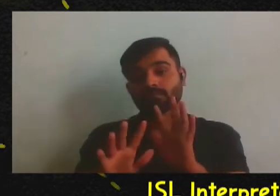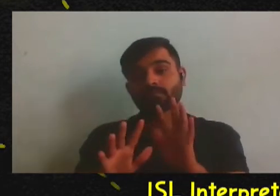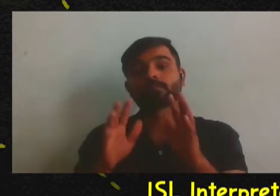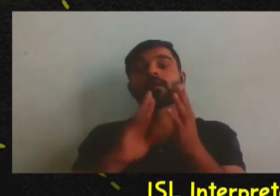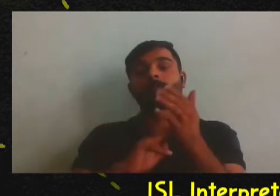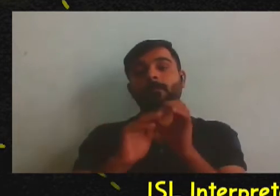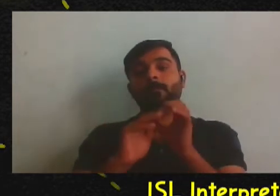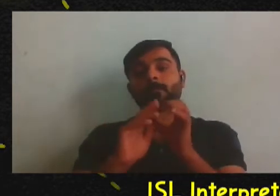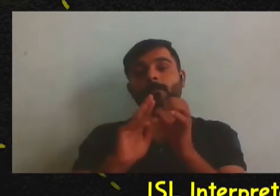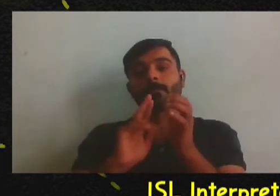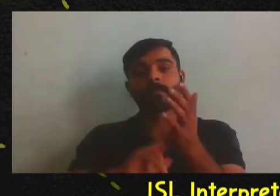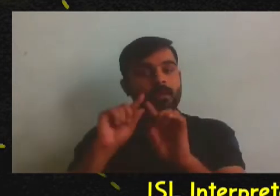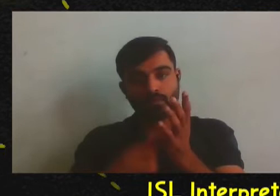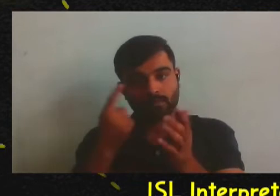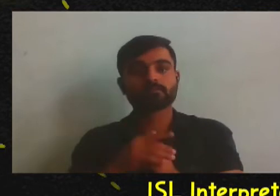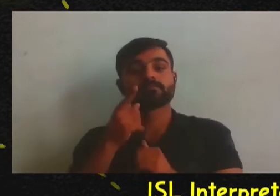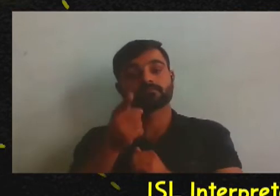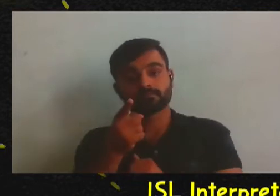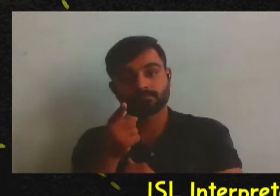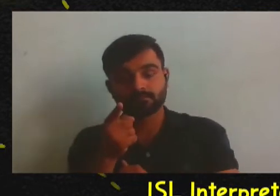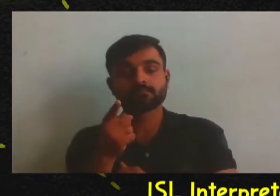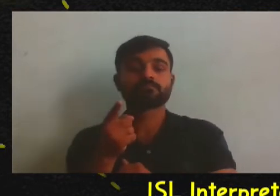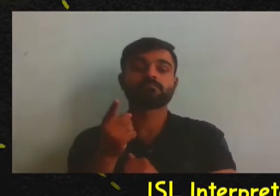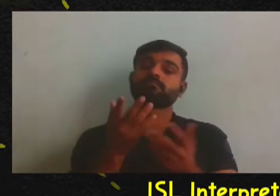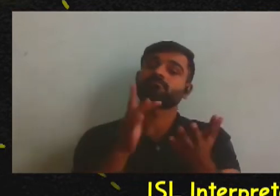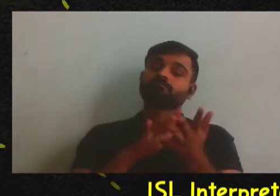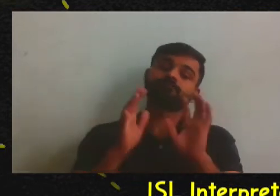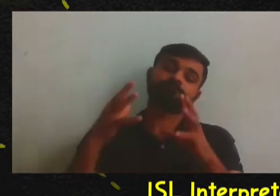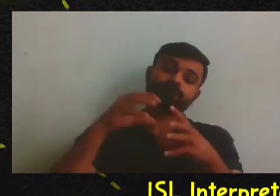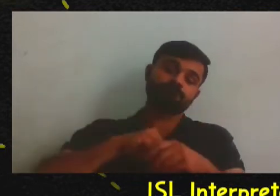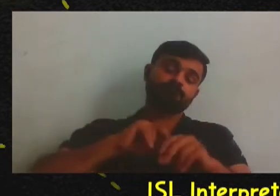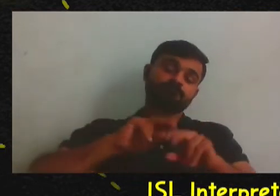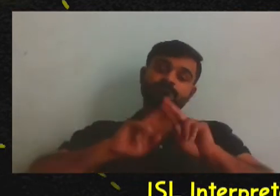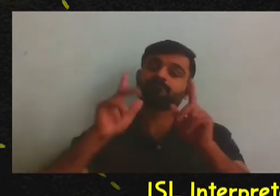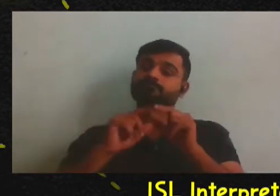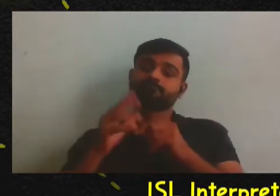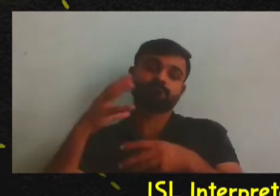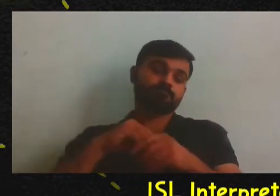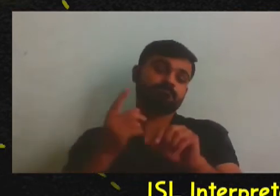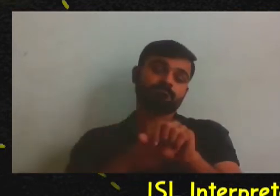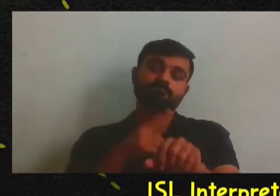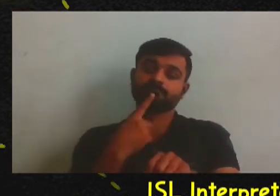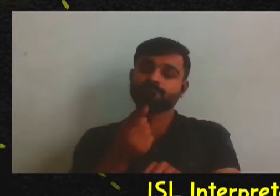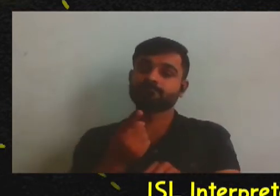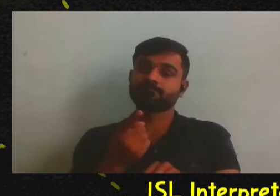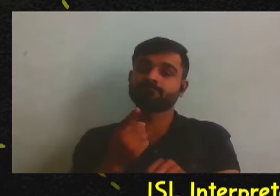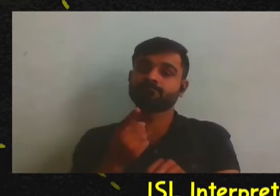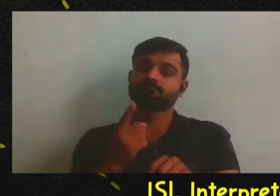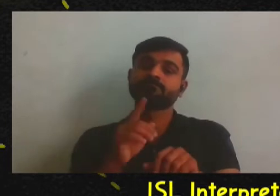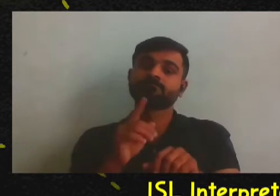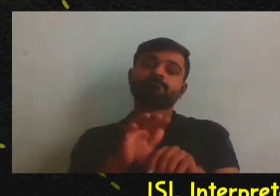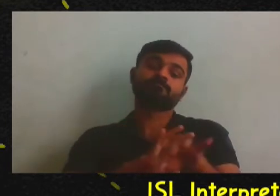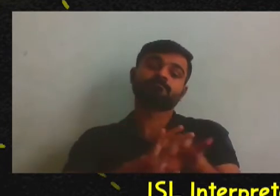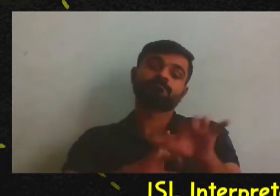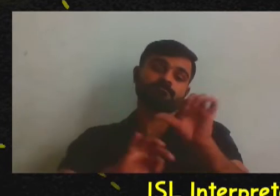elsewhere. So that's where anecdotal data differs from, say, scientific data, because you're not dealing